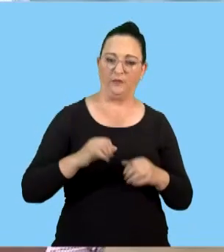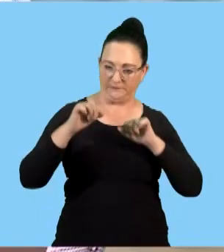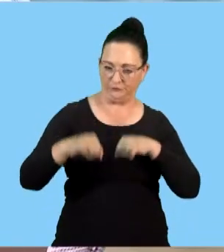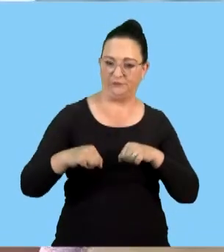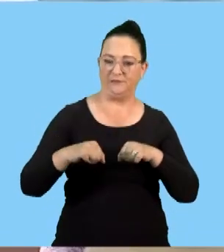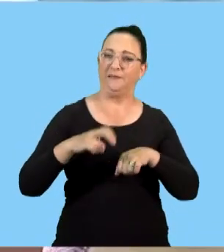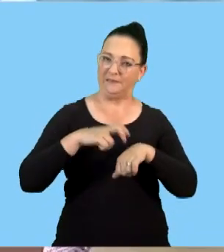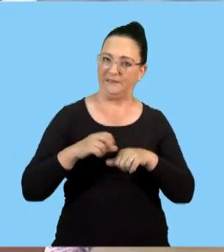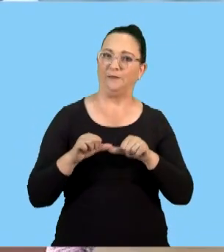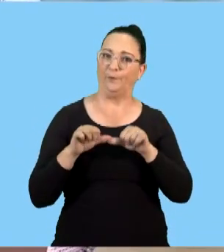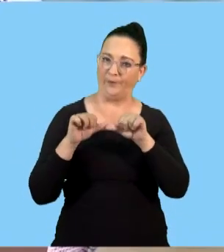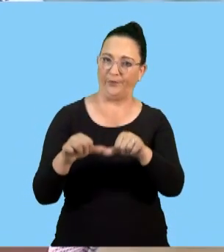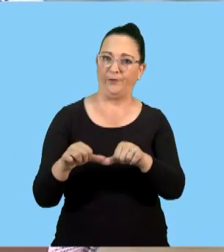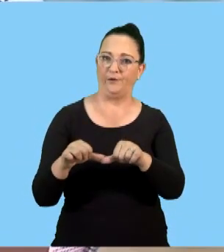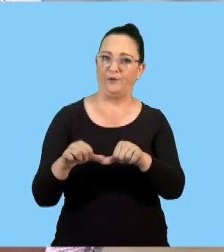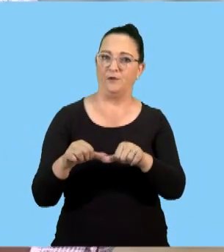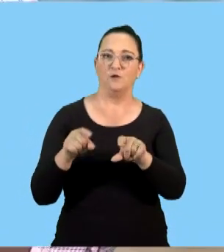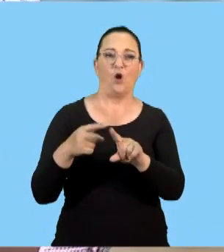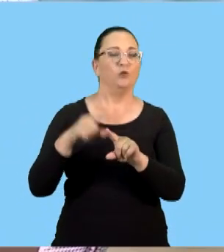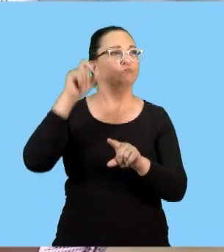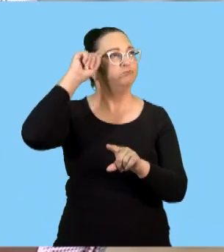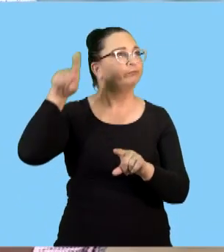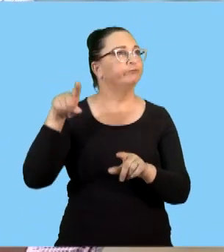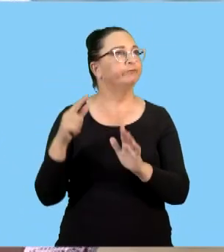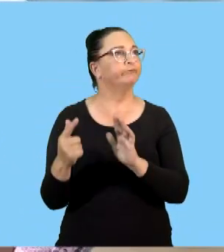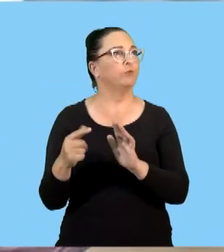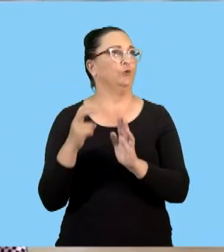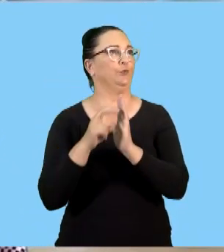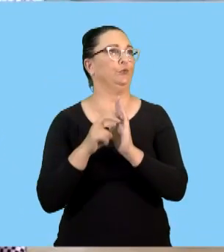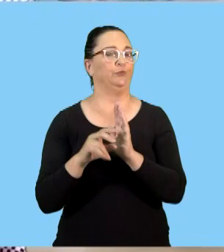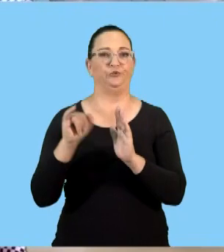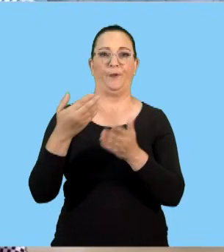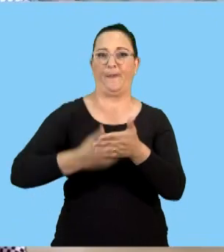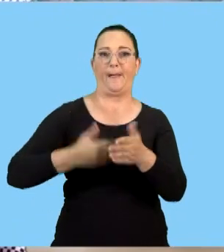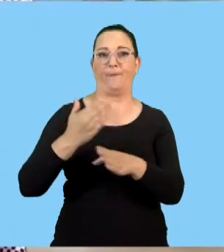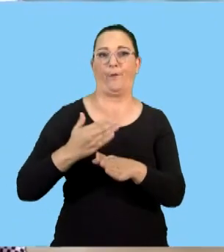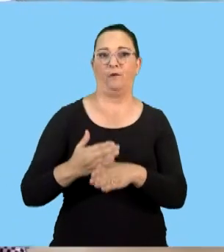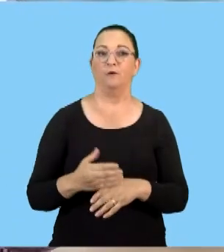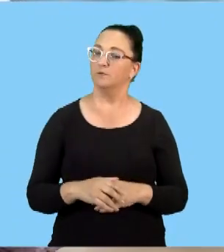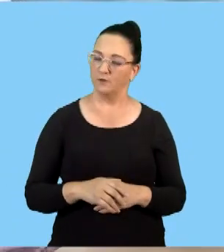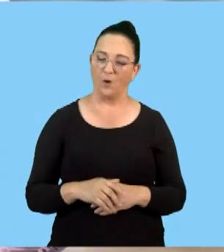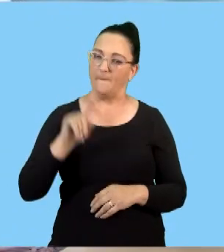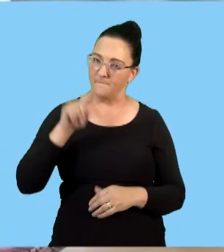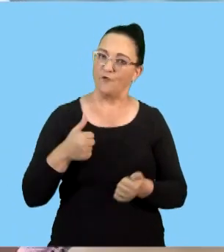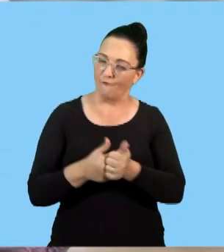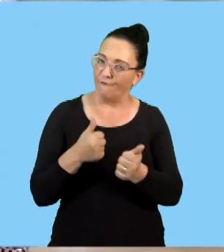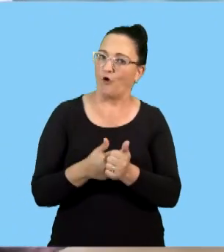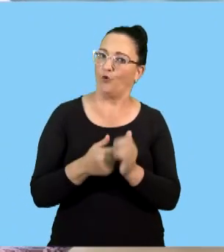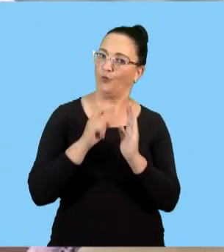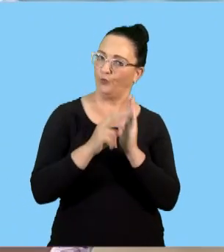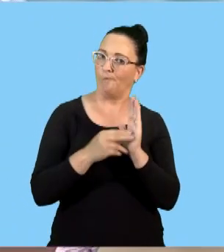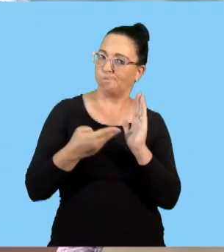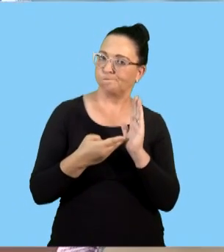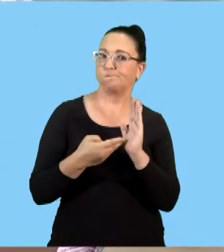that agreement as an employer. You don't find yourself ignoring and say, no, it was just for paperwork's sake. No, you need to ensure as an